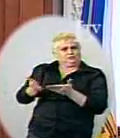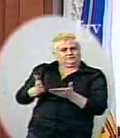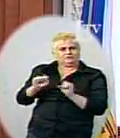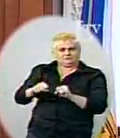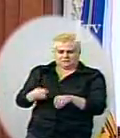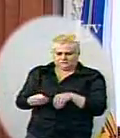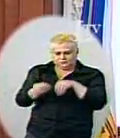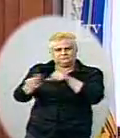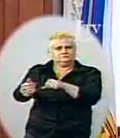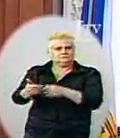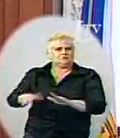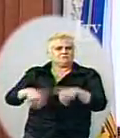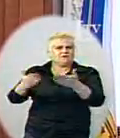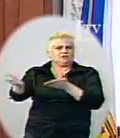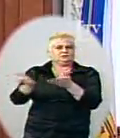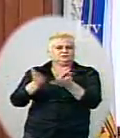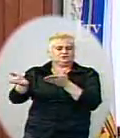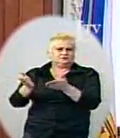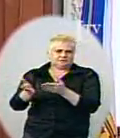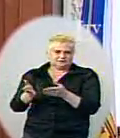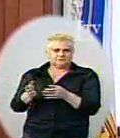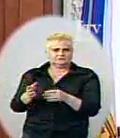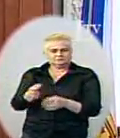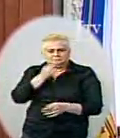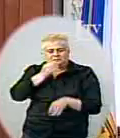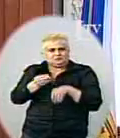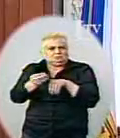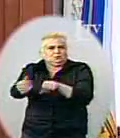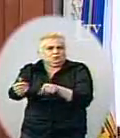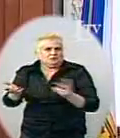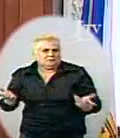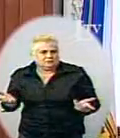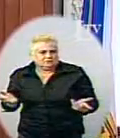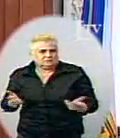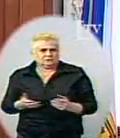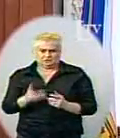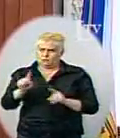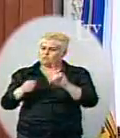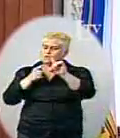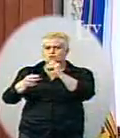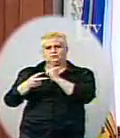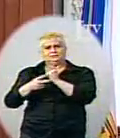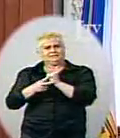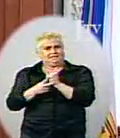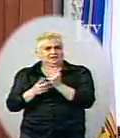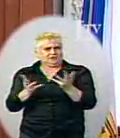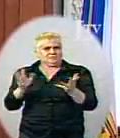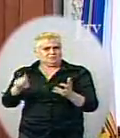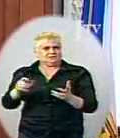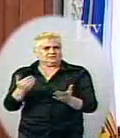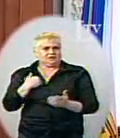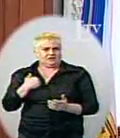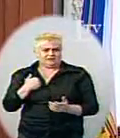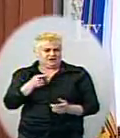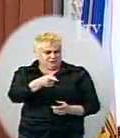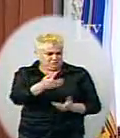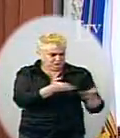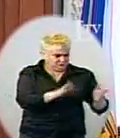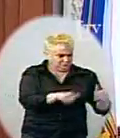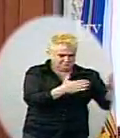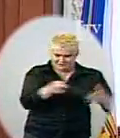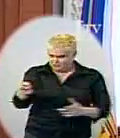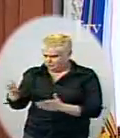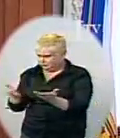possible. Savings through shared services must be part of the solution. Continued duplication of